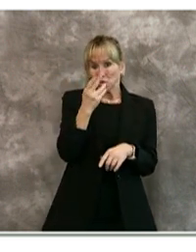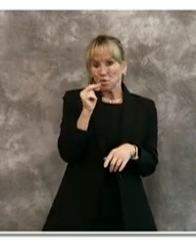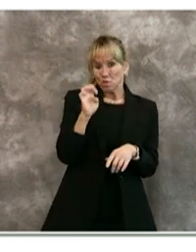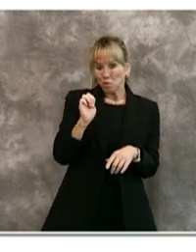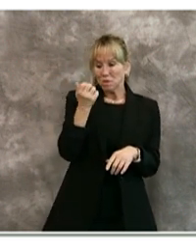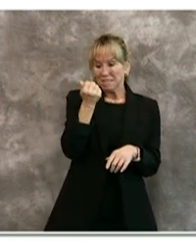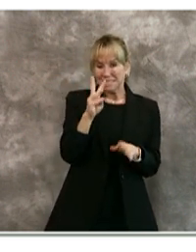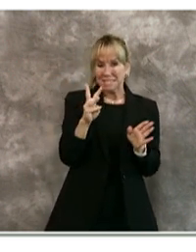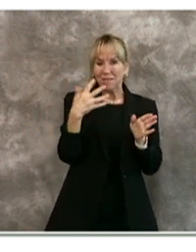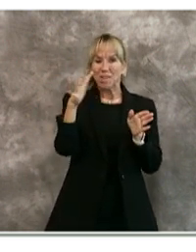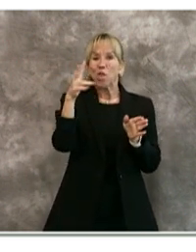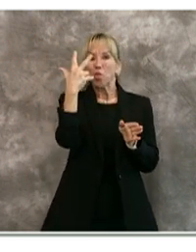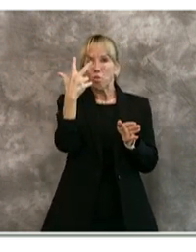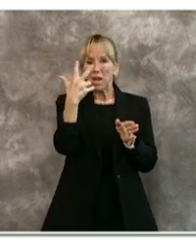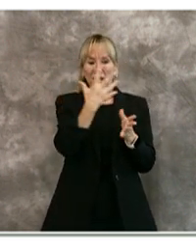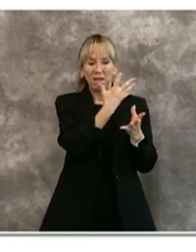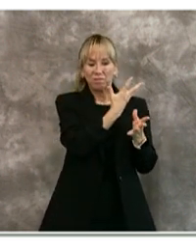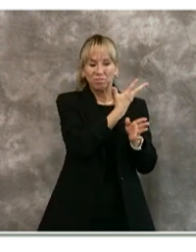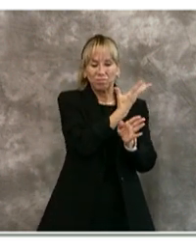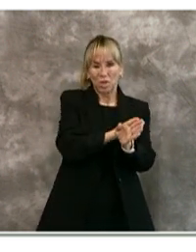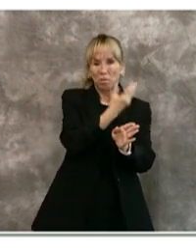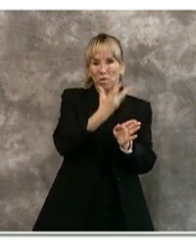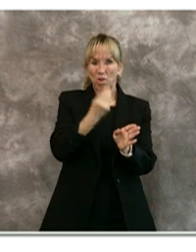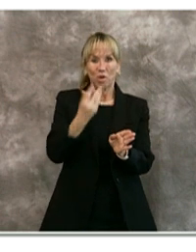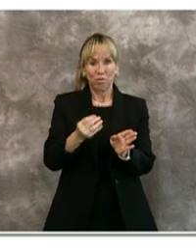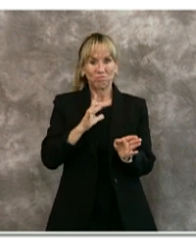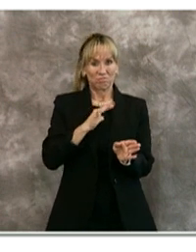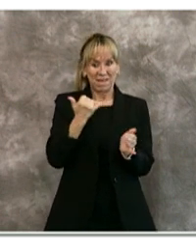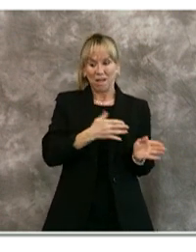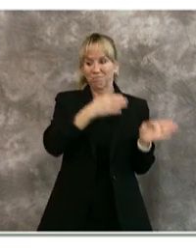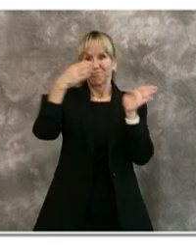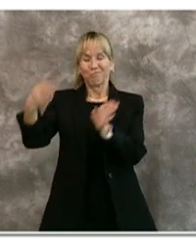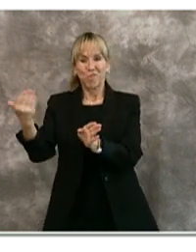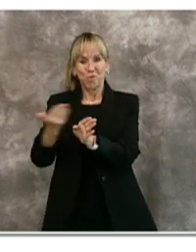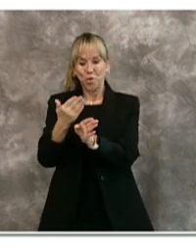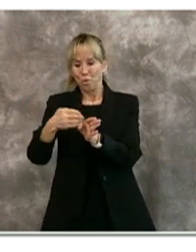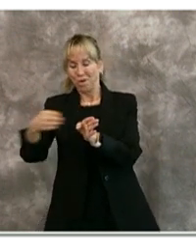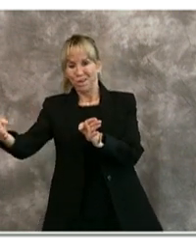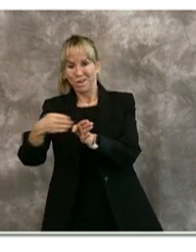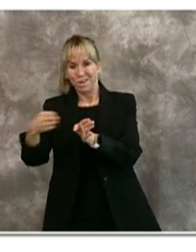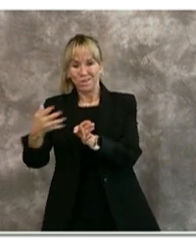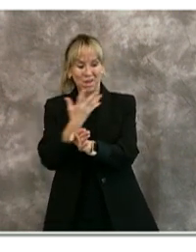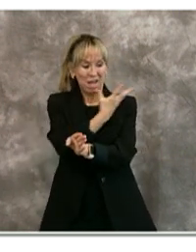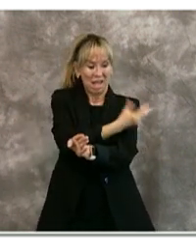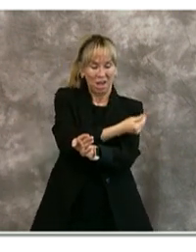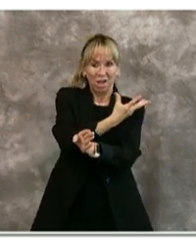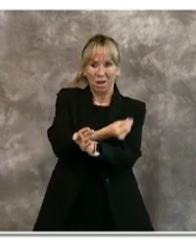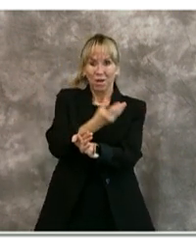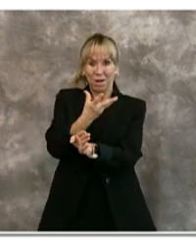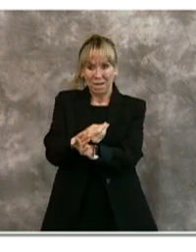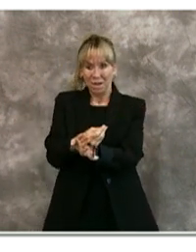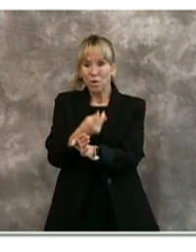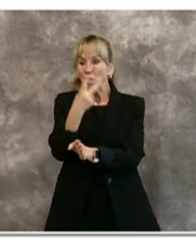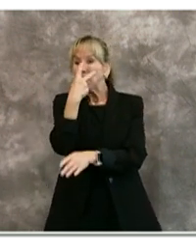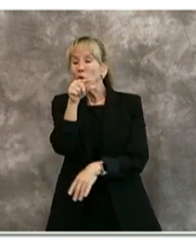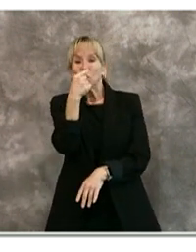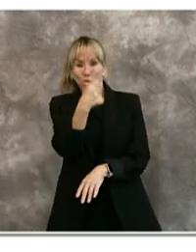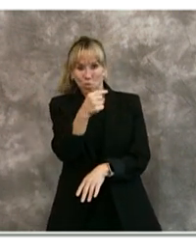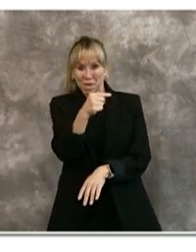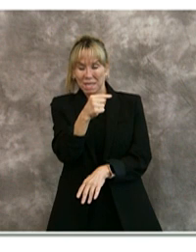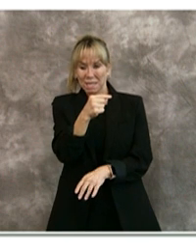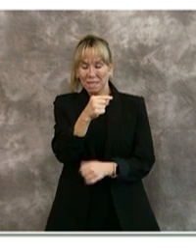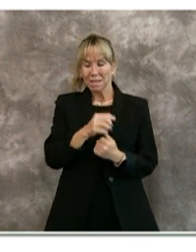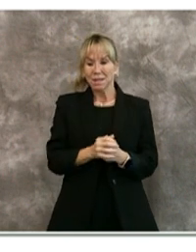joined the ranks of the last week on the right side of the slide and the histograms that are in green.